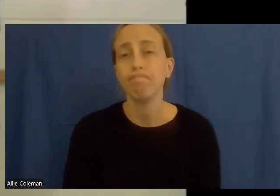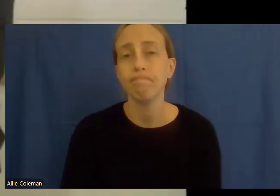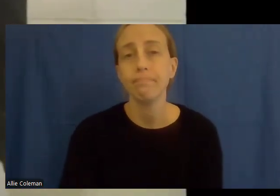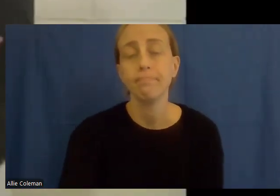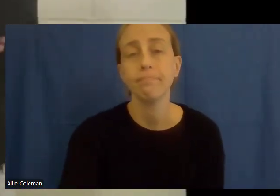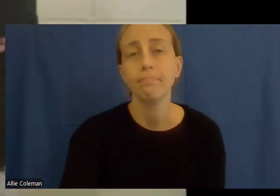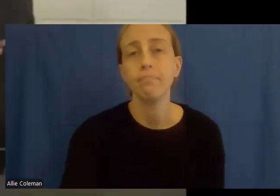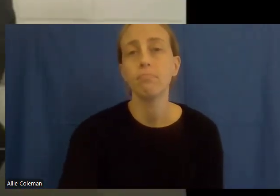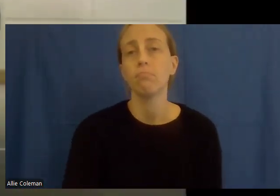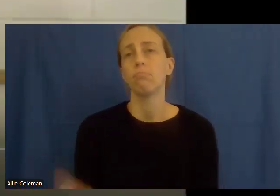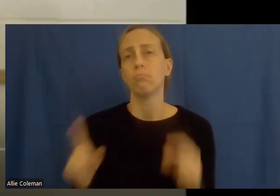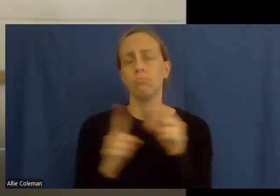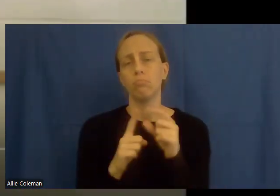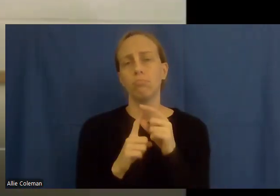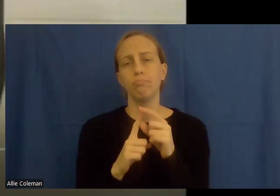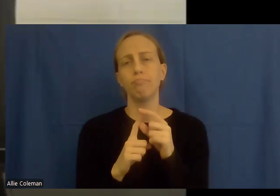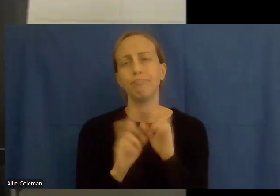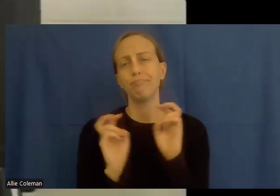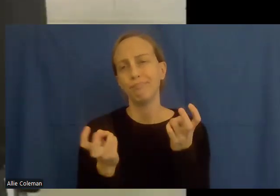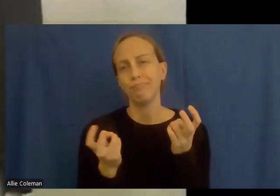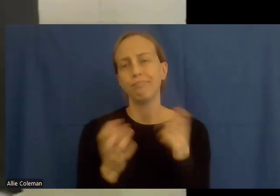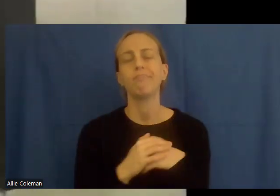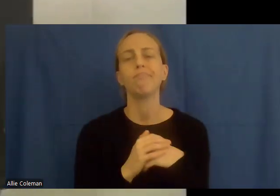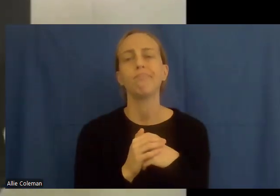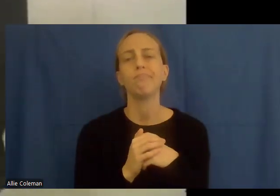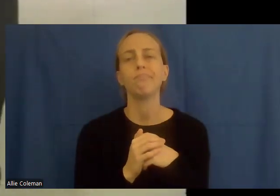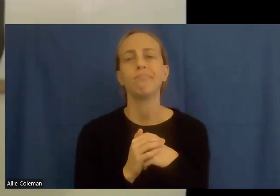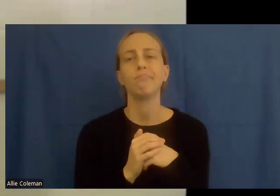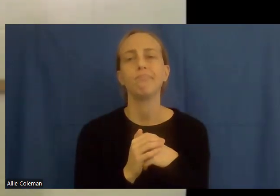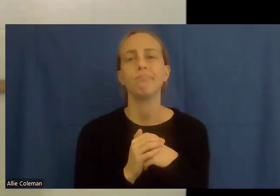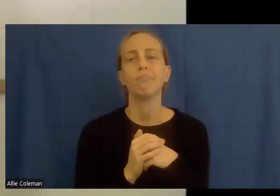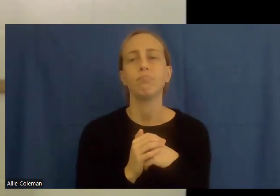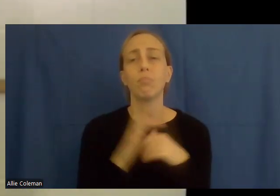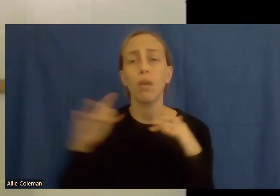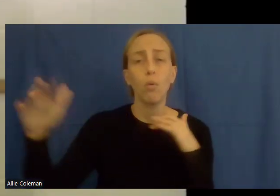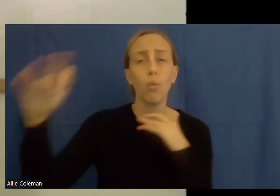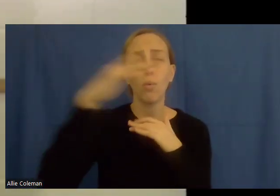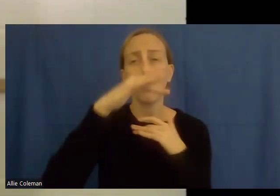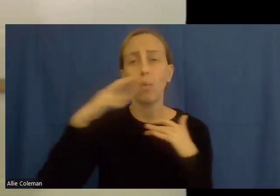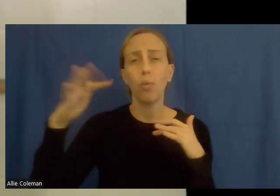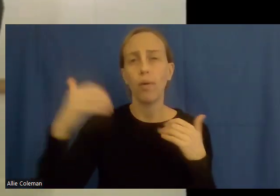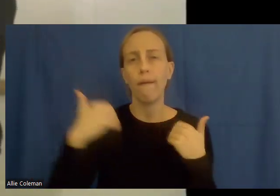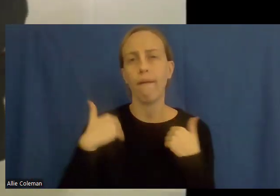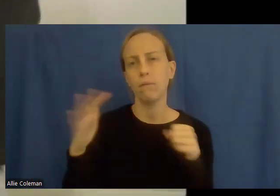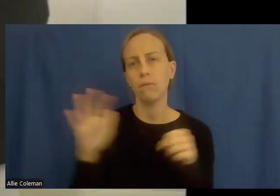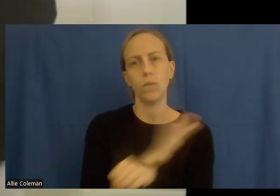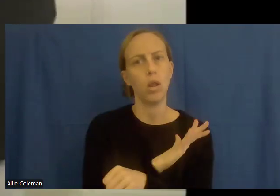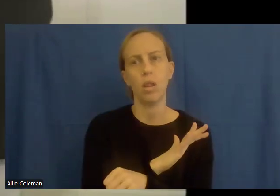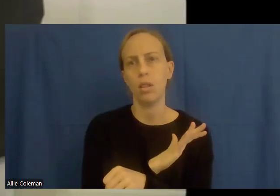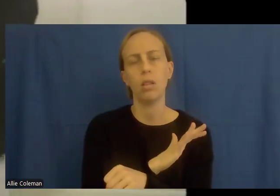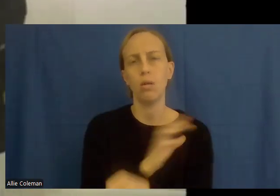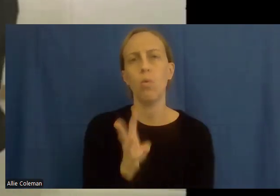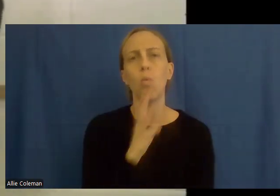Term used to describe the air when it is at the limit for the amount of water vapor that it can hold.